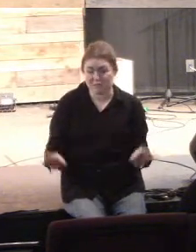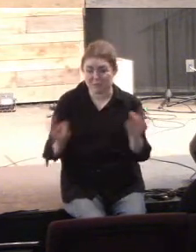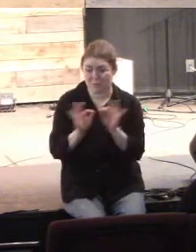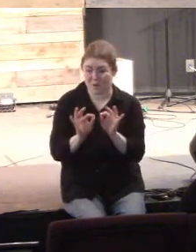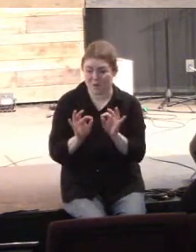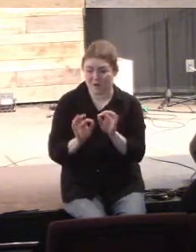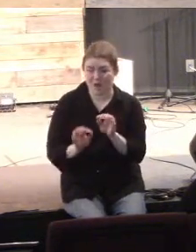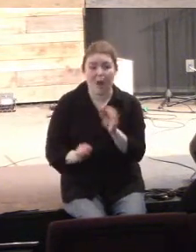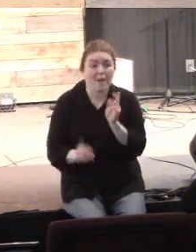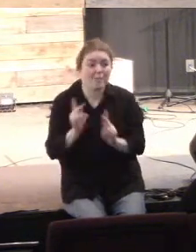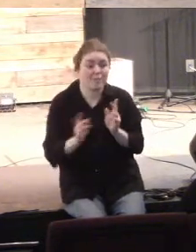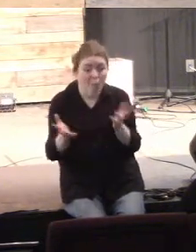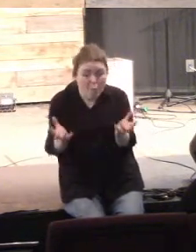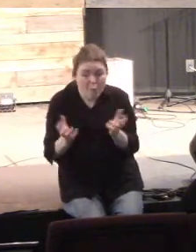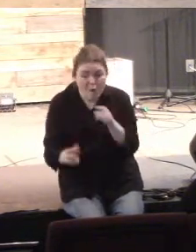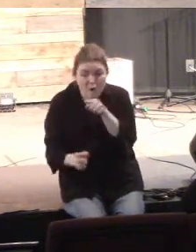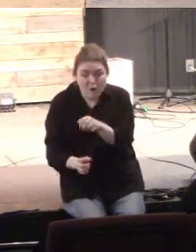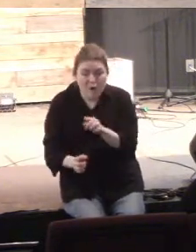her back.